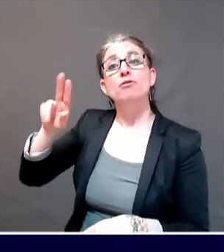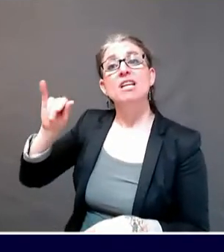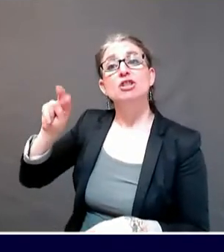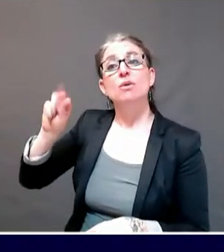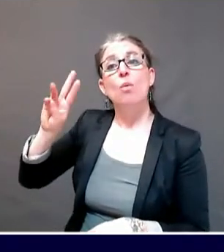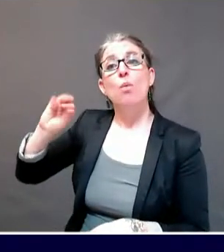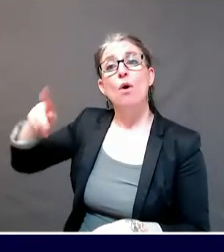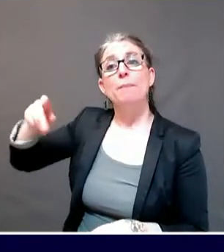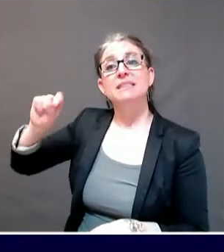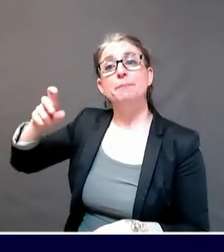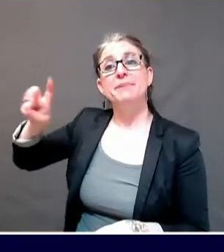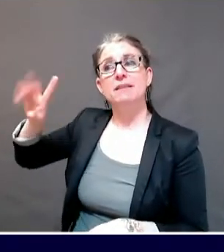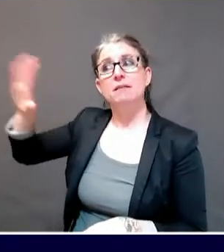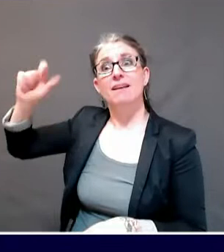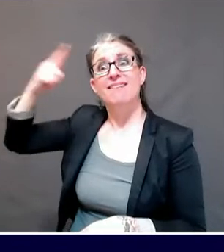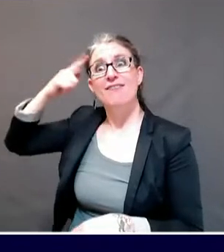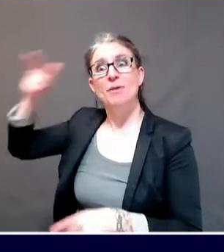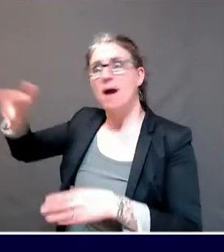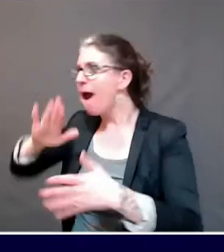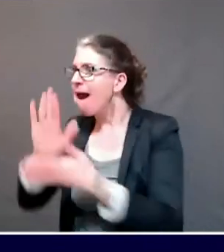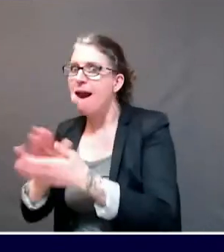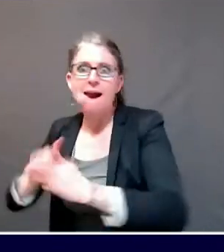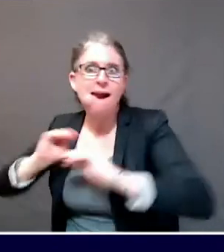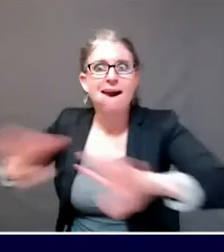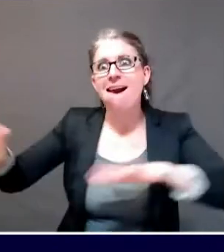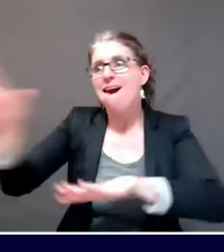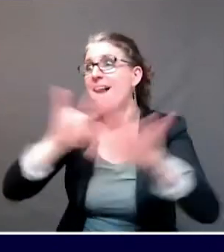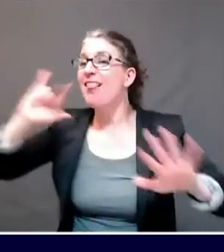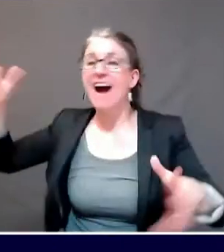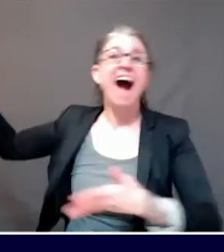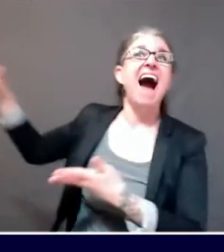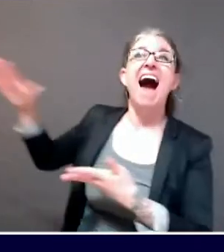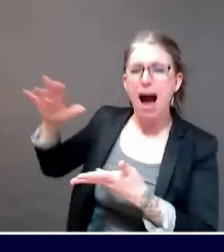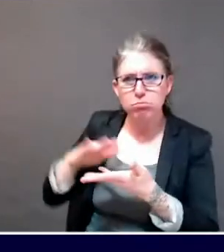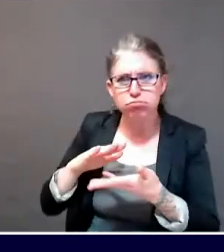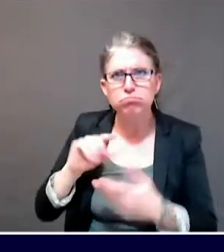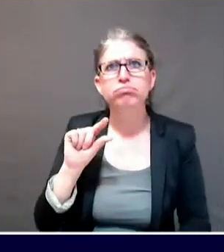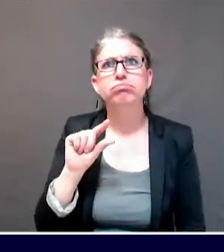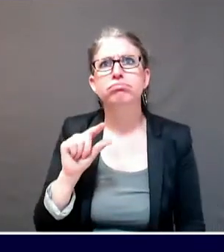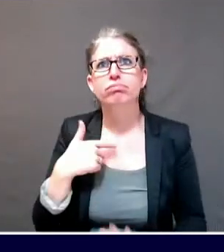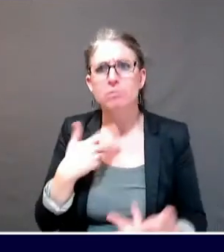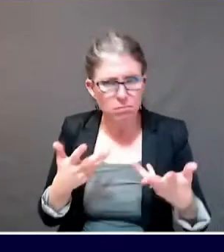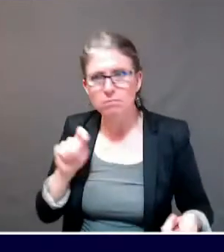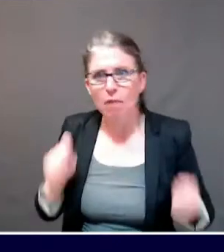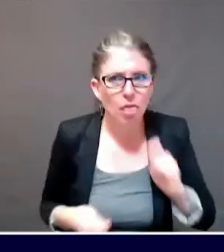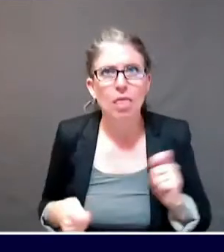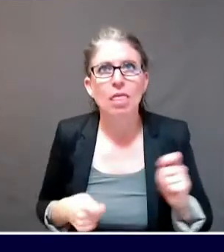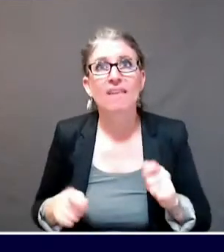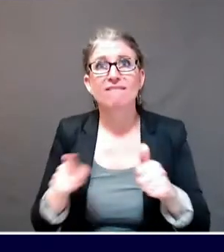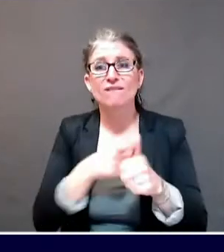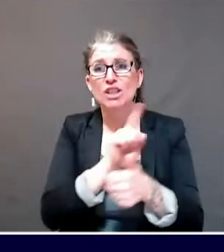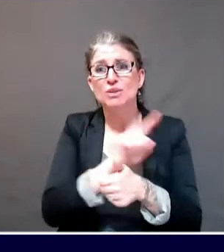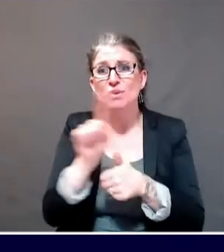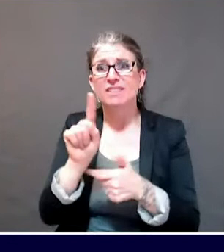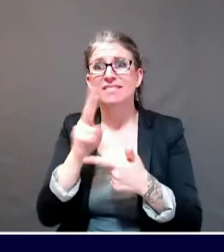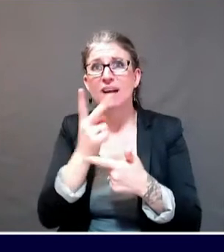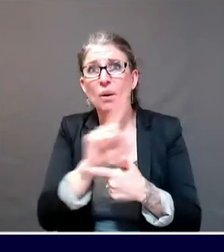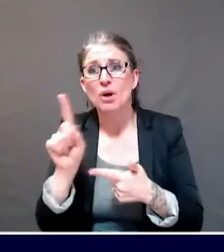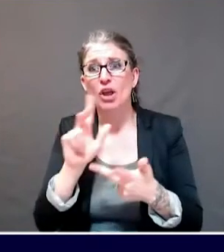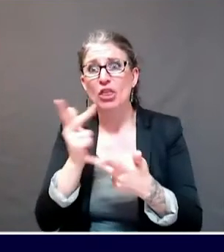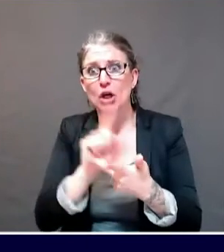weeks ago, for the doses that arrived in week 3, last week, although we received